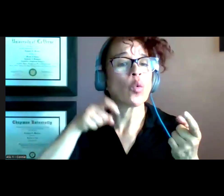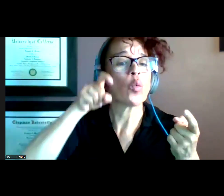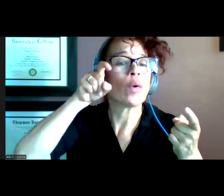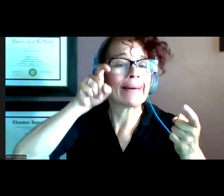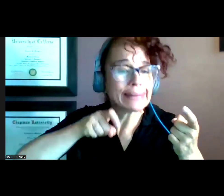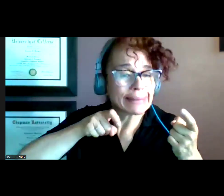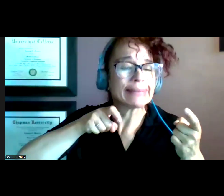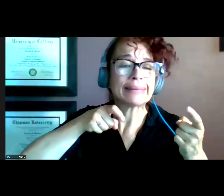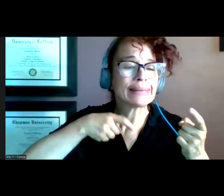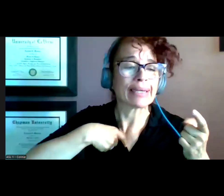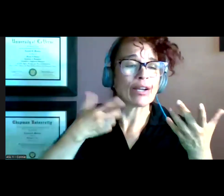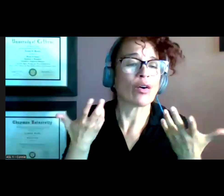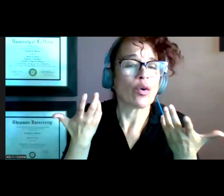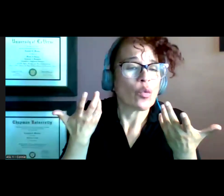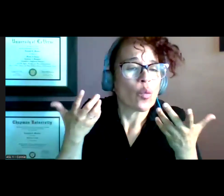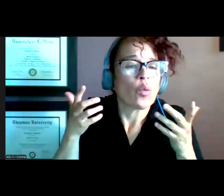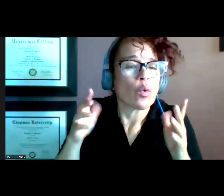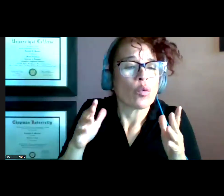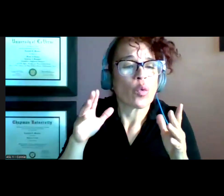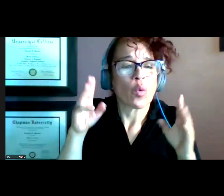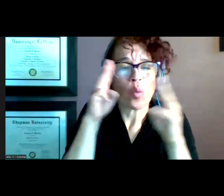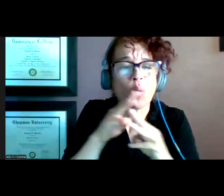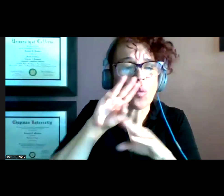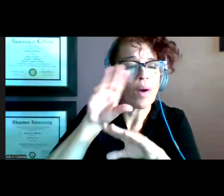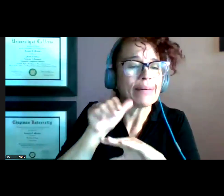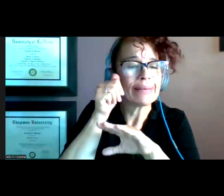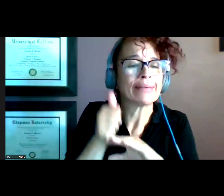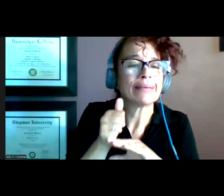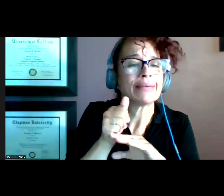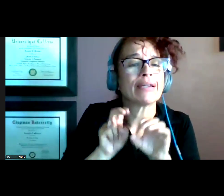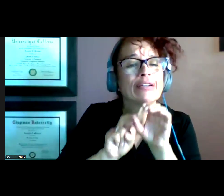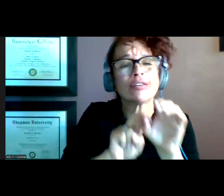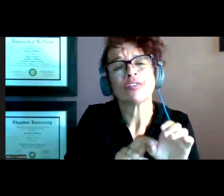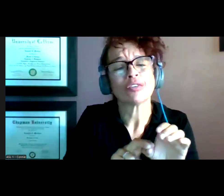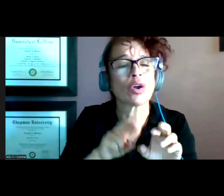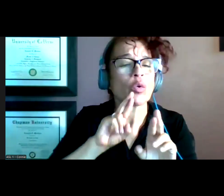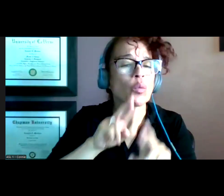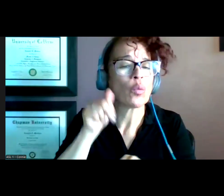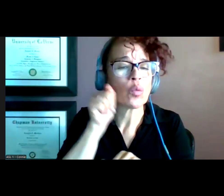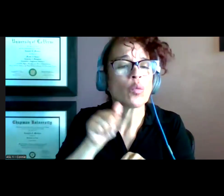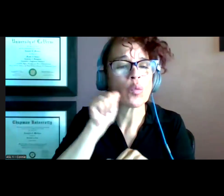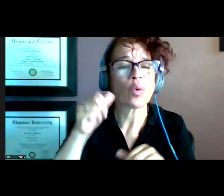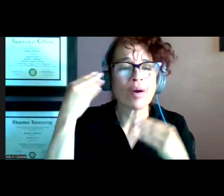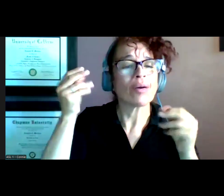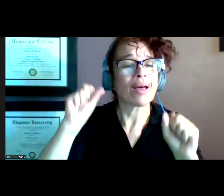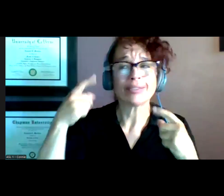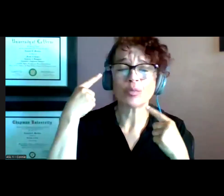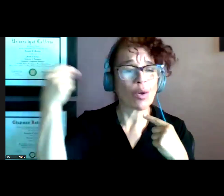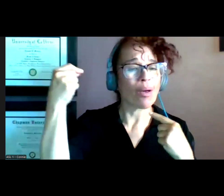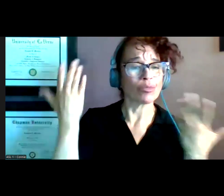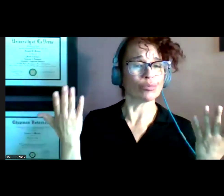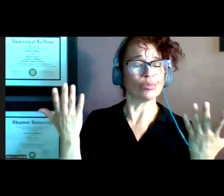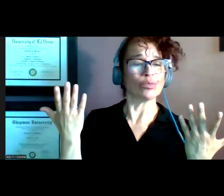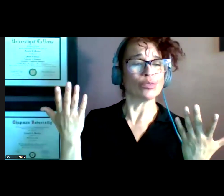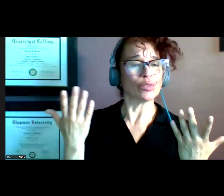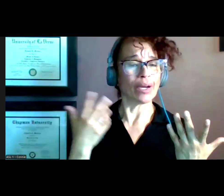to. And I don't want to have to worry about setting up a ride a day or two before. I just want to be able to go. And